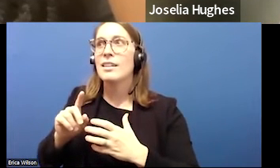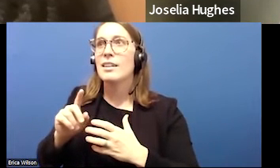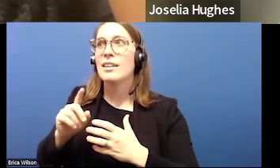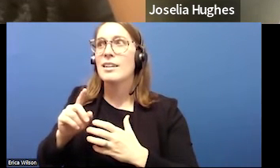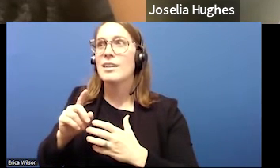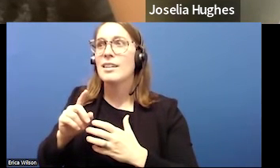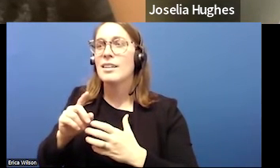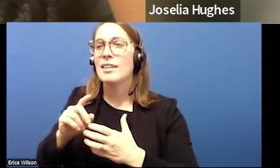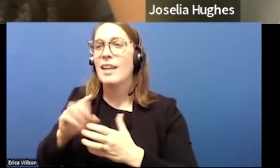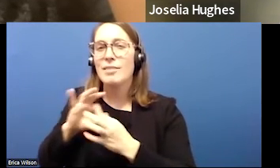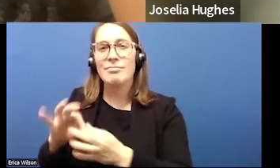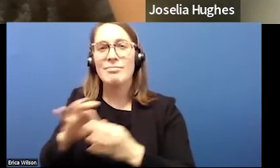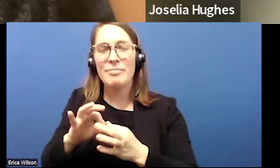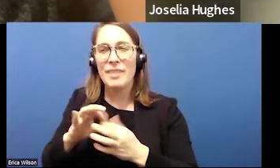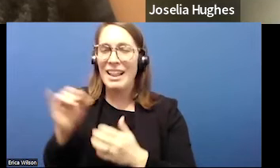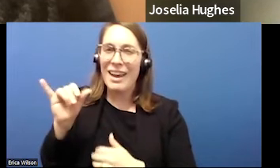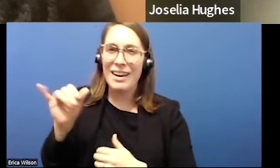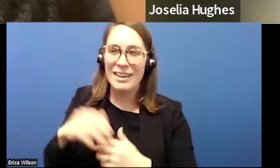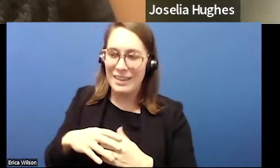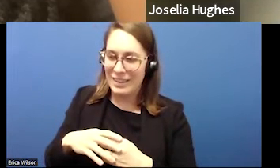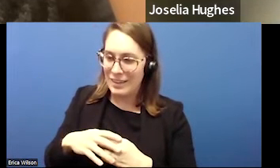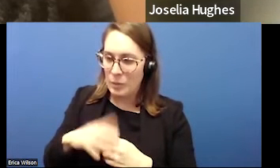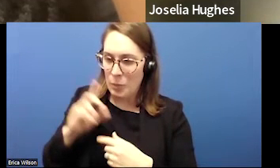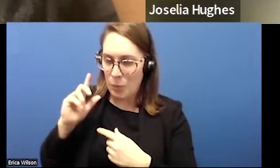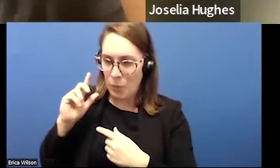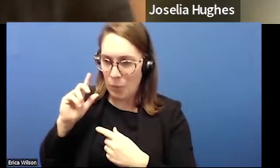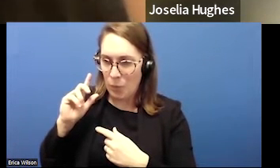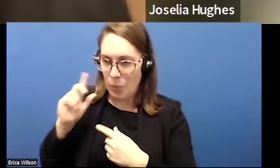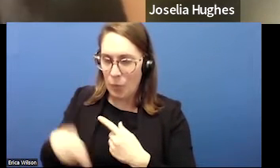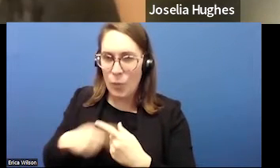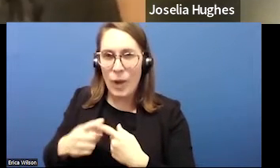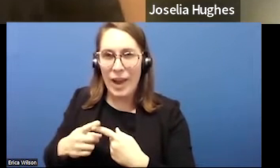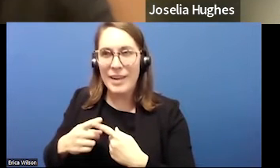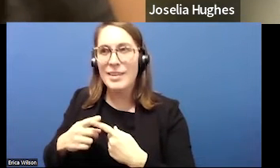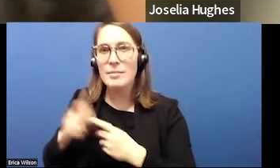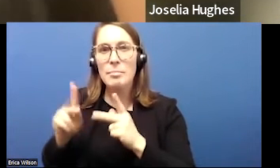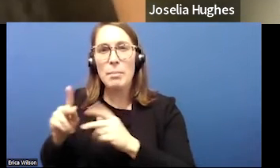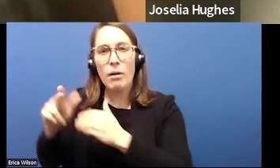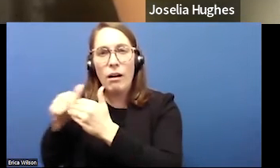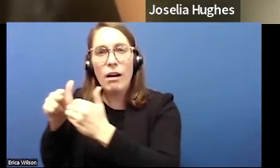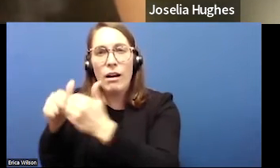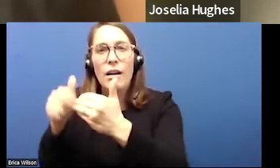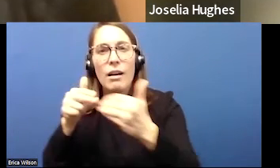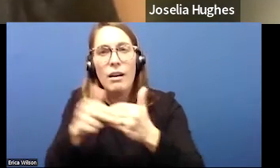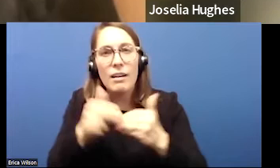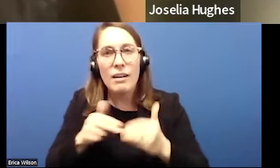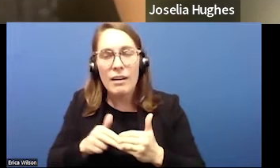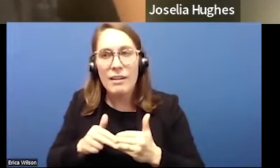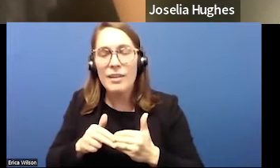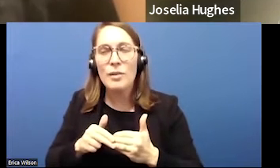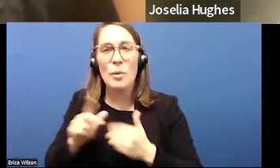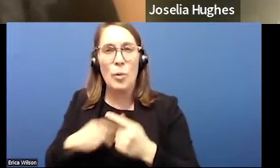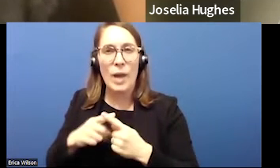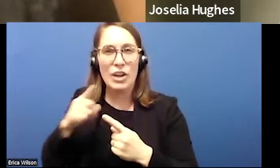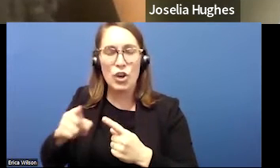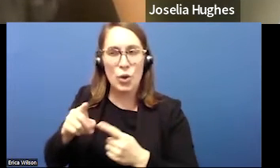aspirations start to forget people who are like classed a certain way? And especially when it comes